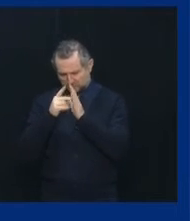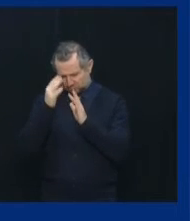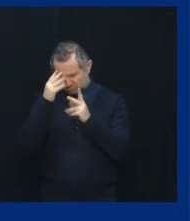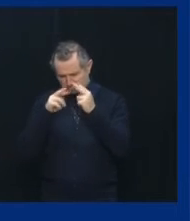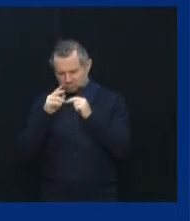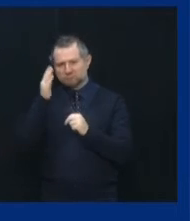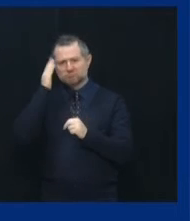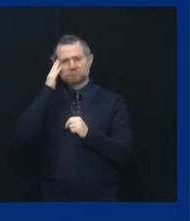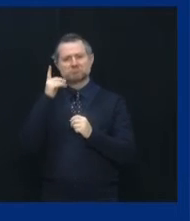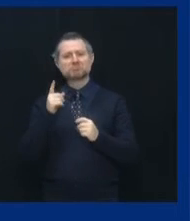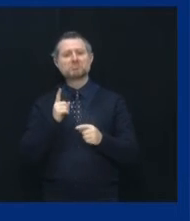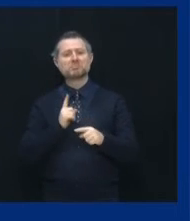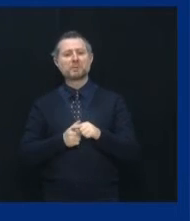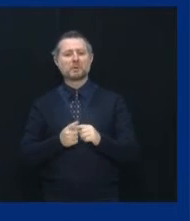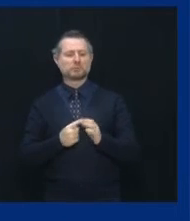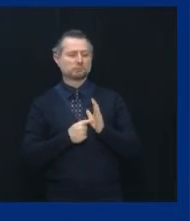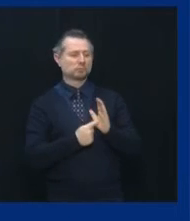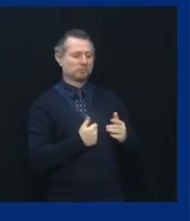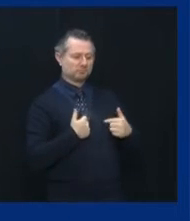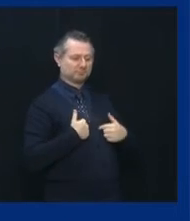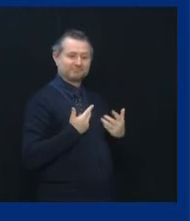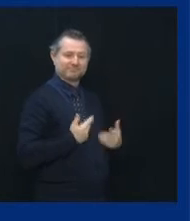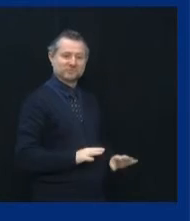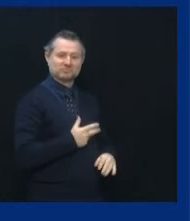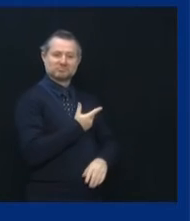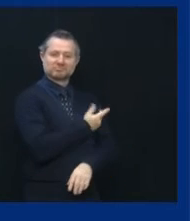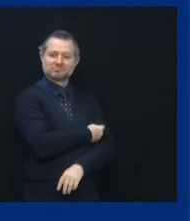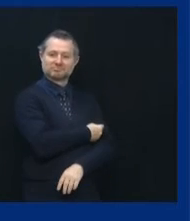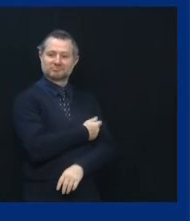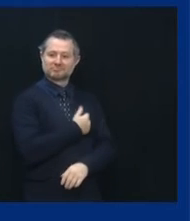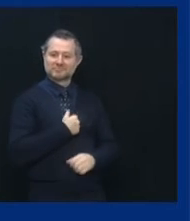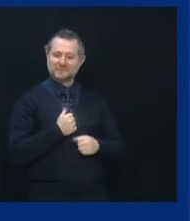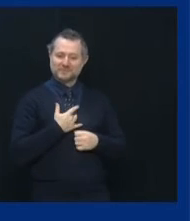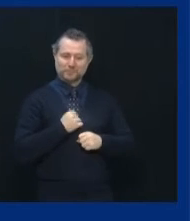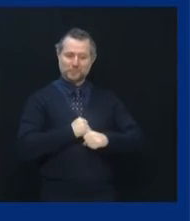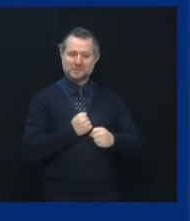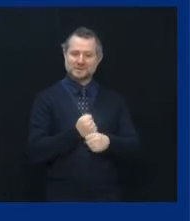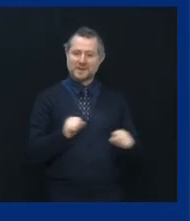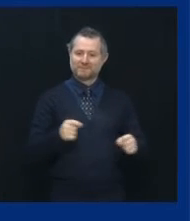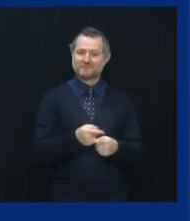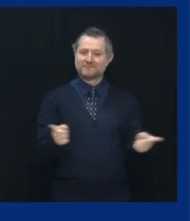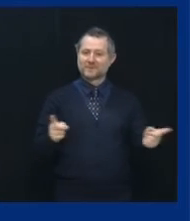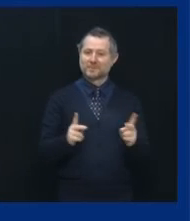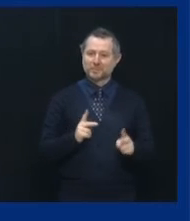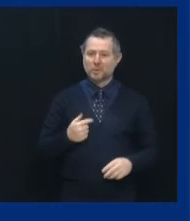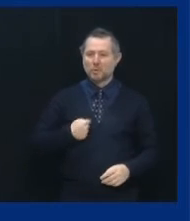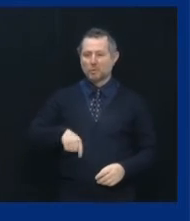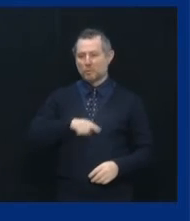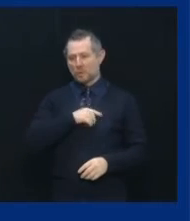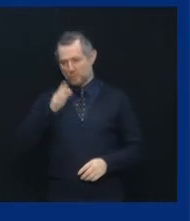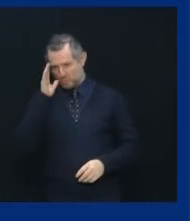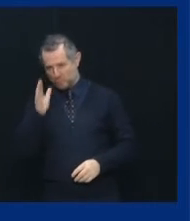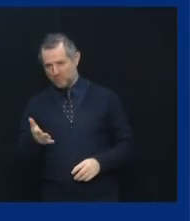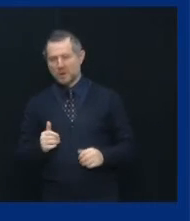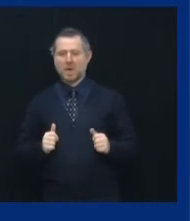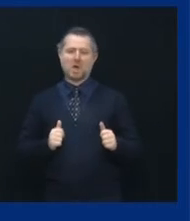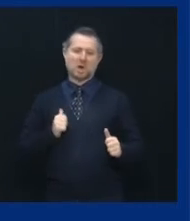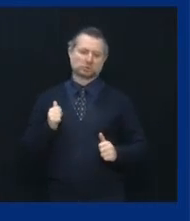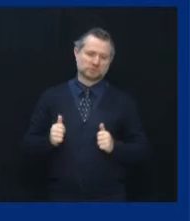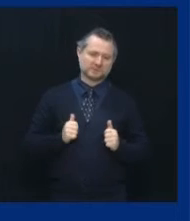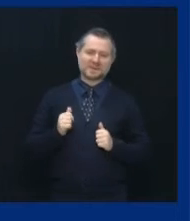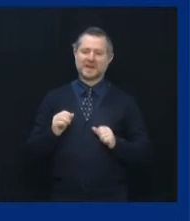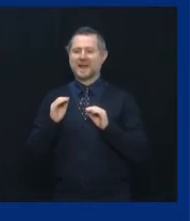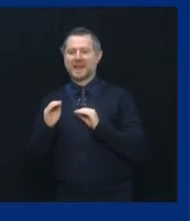an example. We will have an aggressive education campaign for